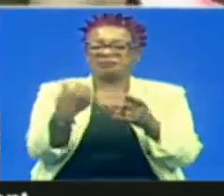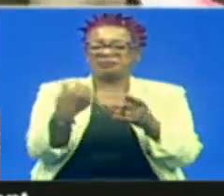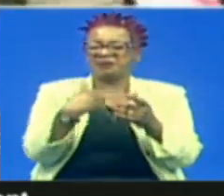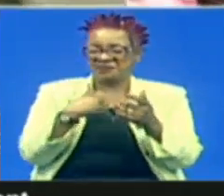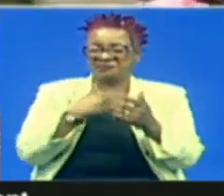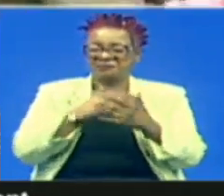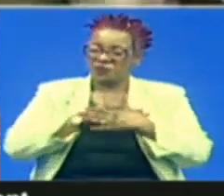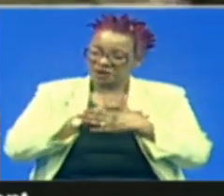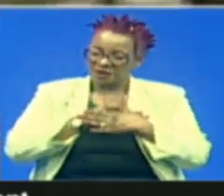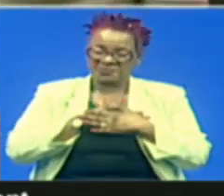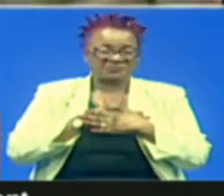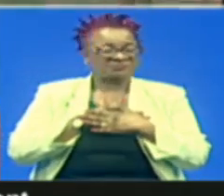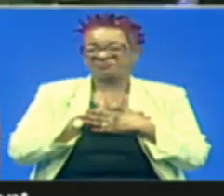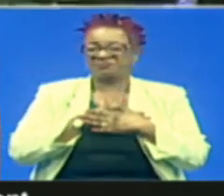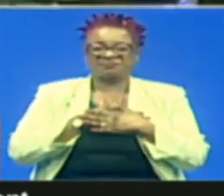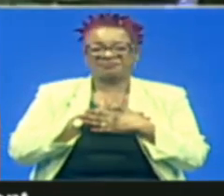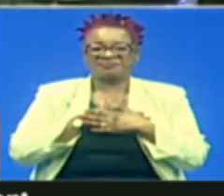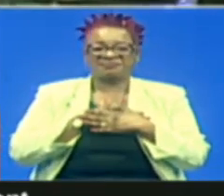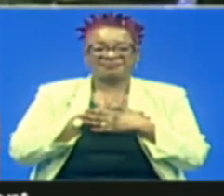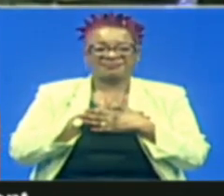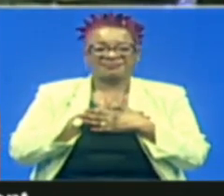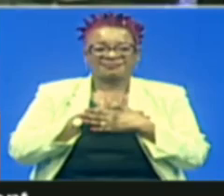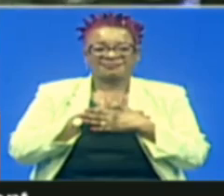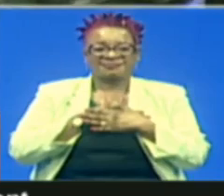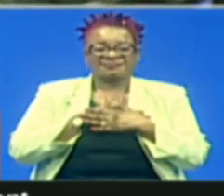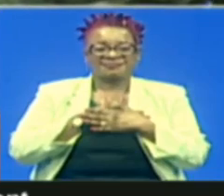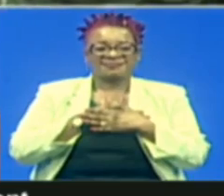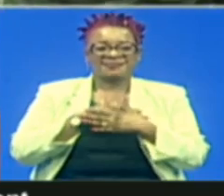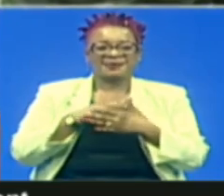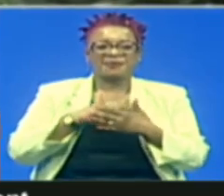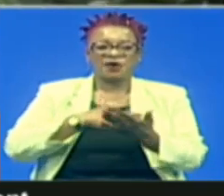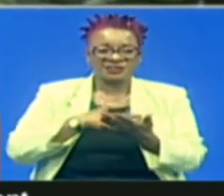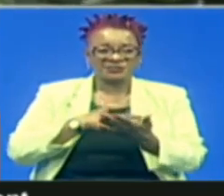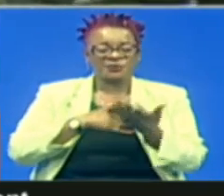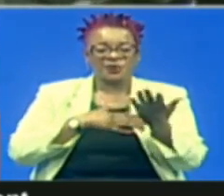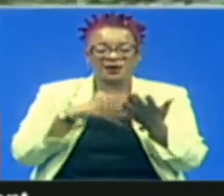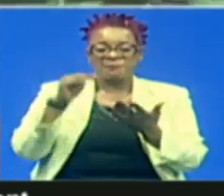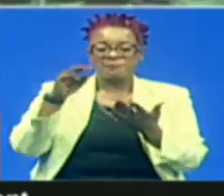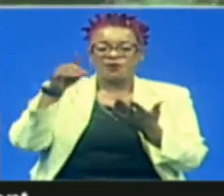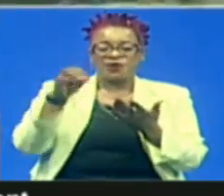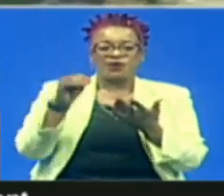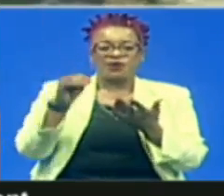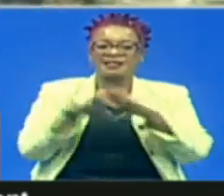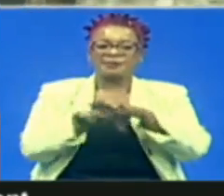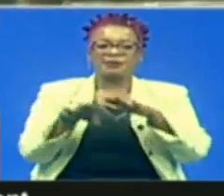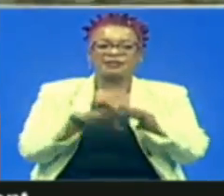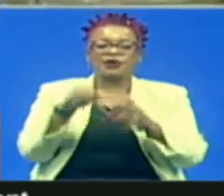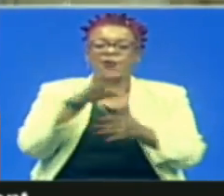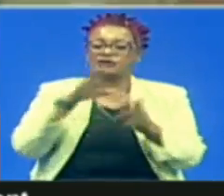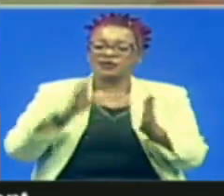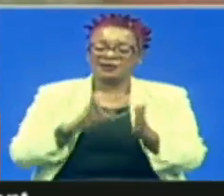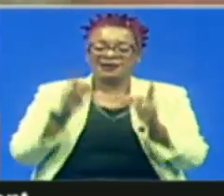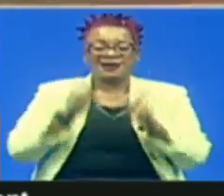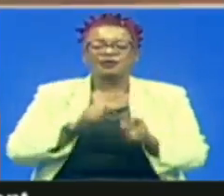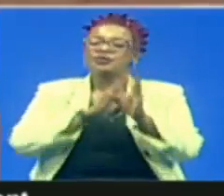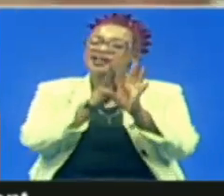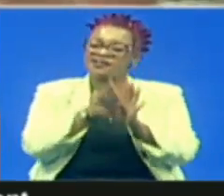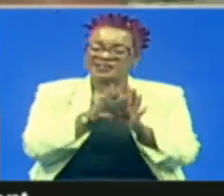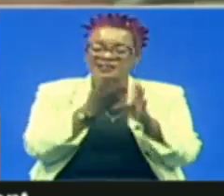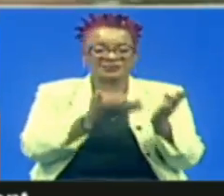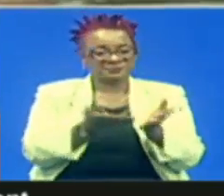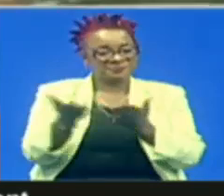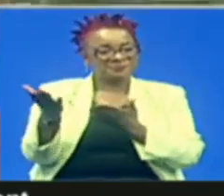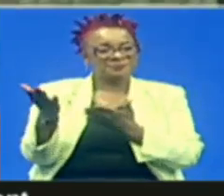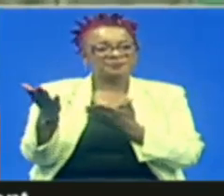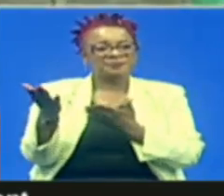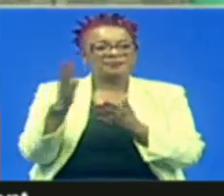or Mheshimiwa. Yeah, quote-unquote Mheshimiwa there. Molo Deputy Commissioner David Wanyonyi had to intervene and take the legislator away.